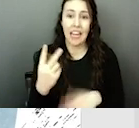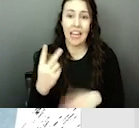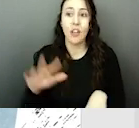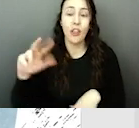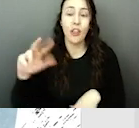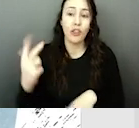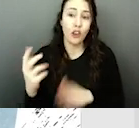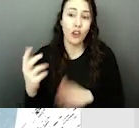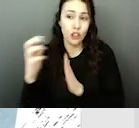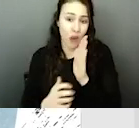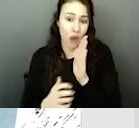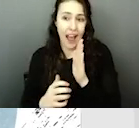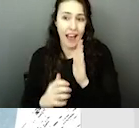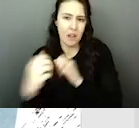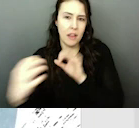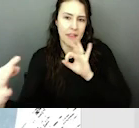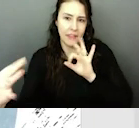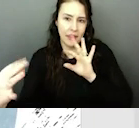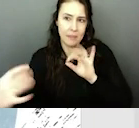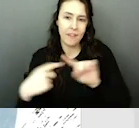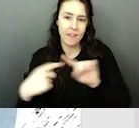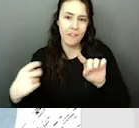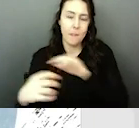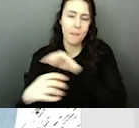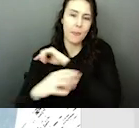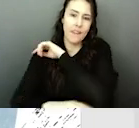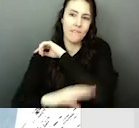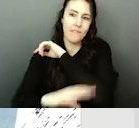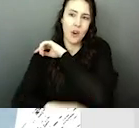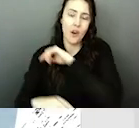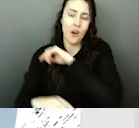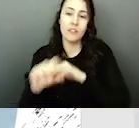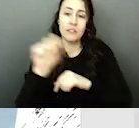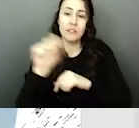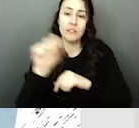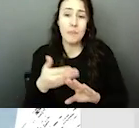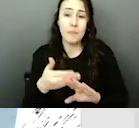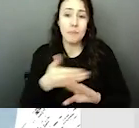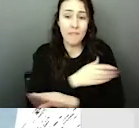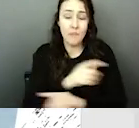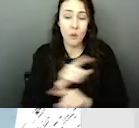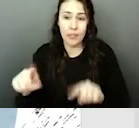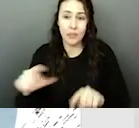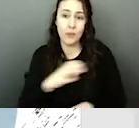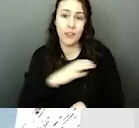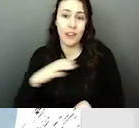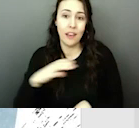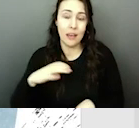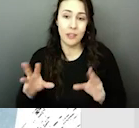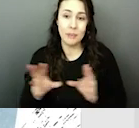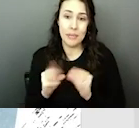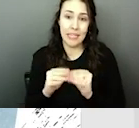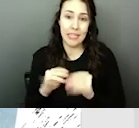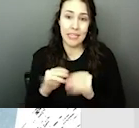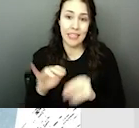getting from the rest of the fall semester right before we went to the commission meeting in January. We're going to